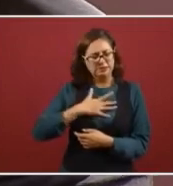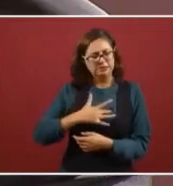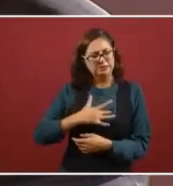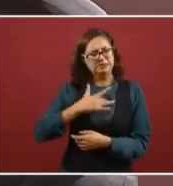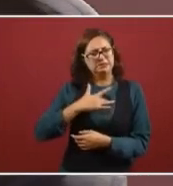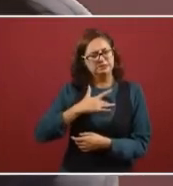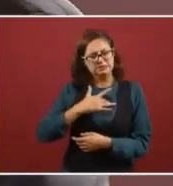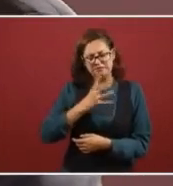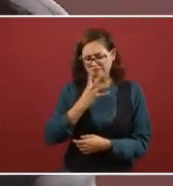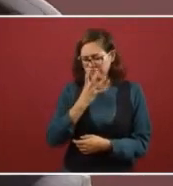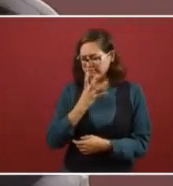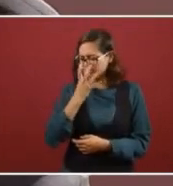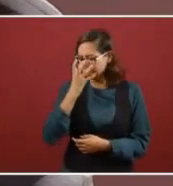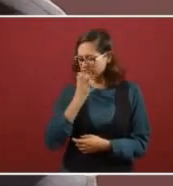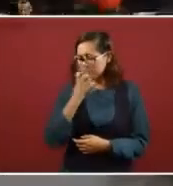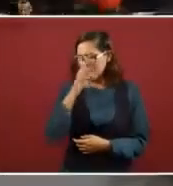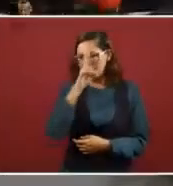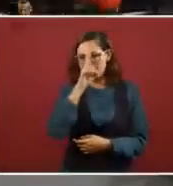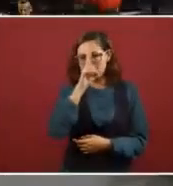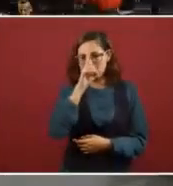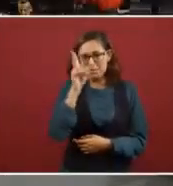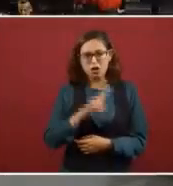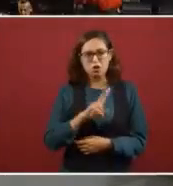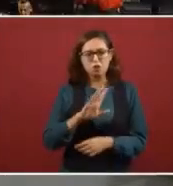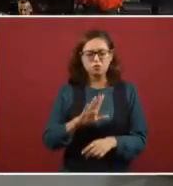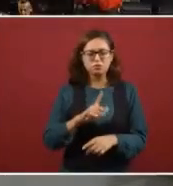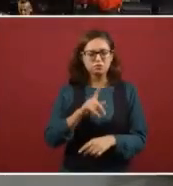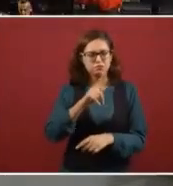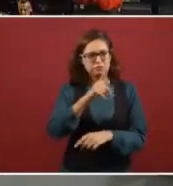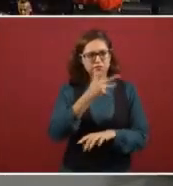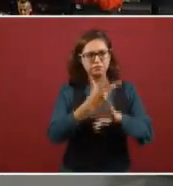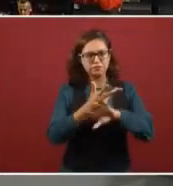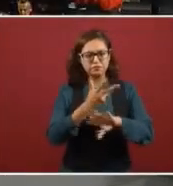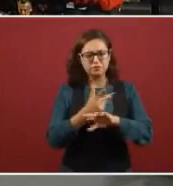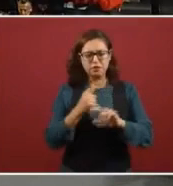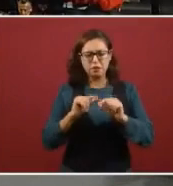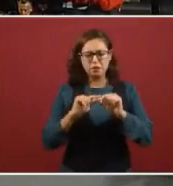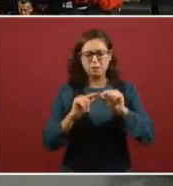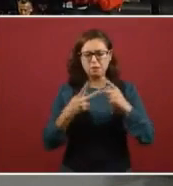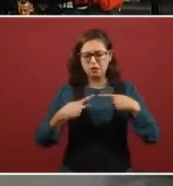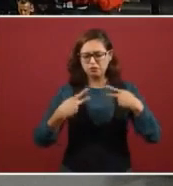the Mexicans, to lose people in Mexico.